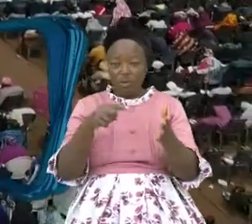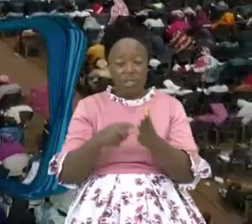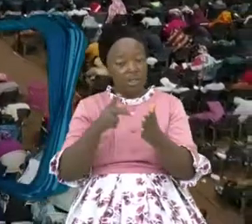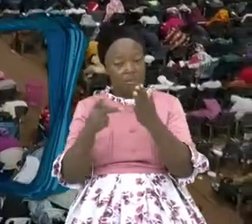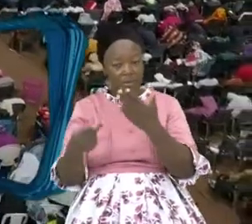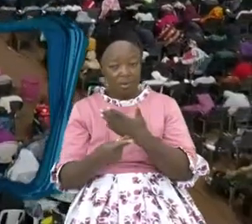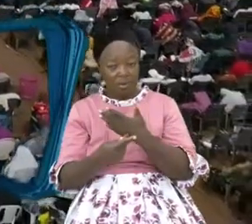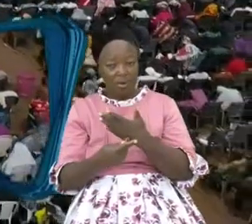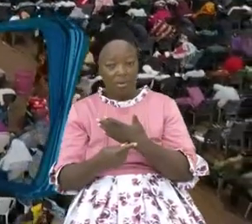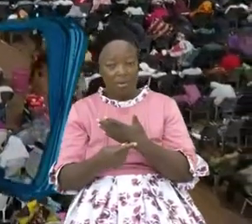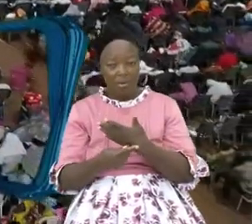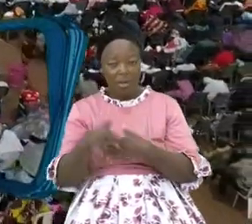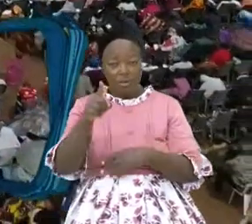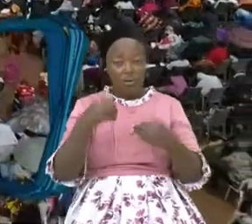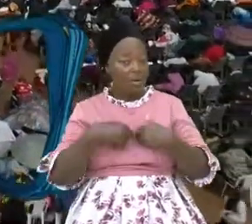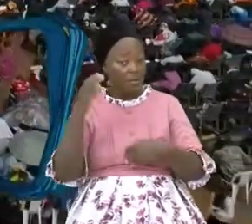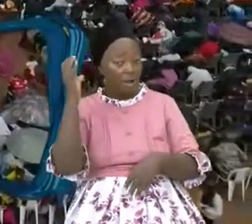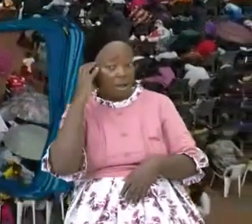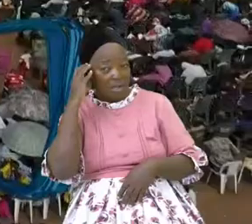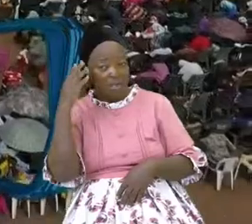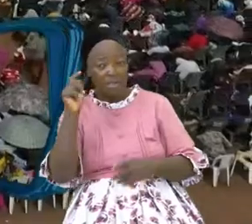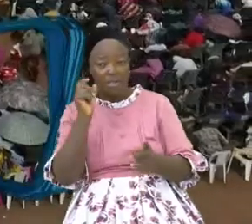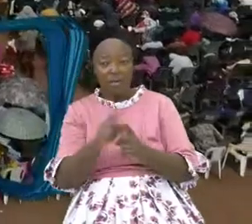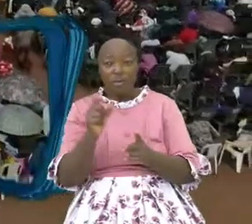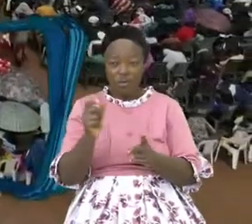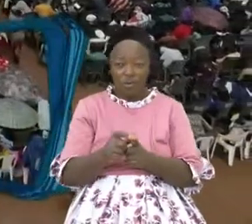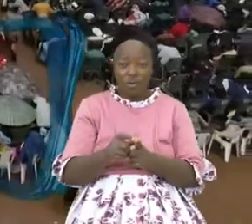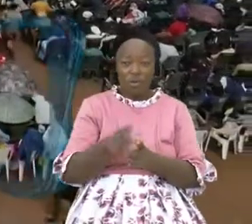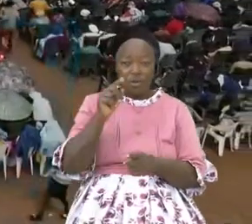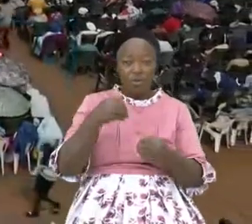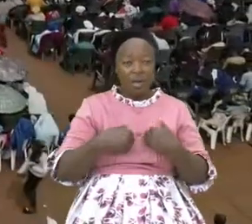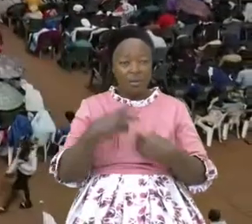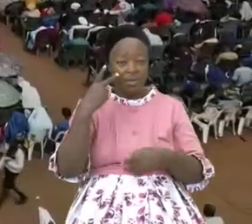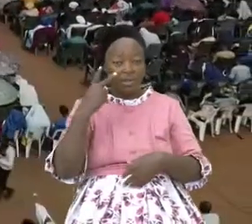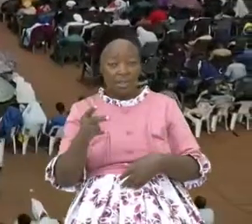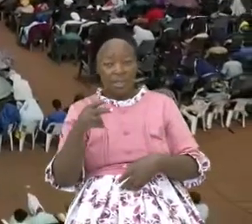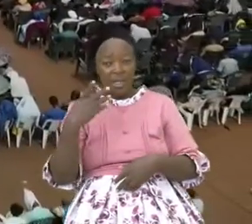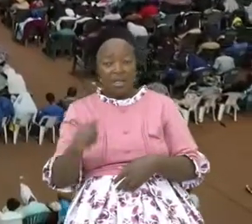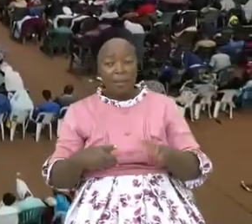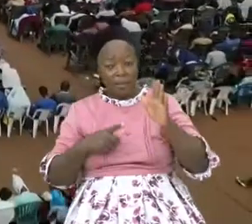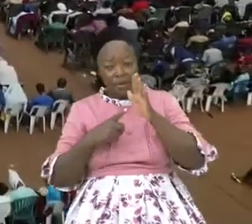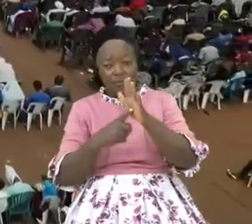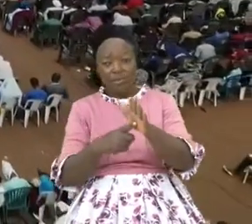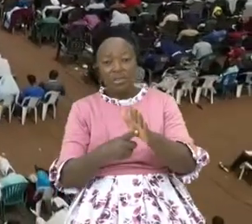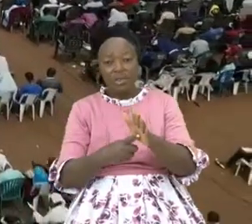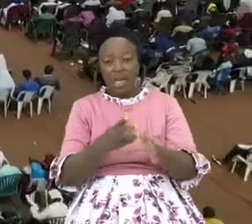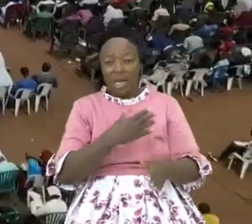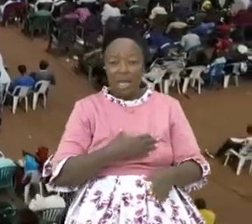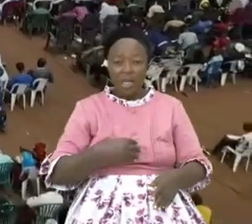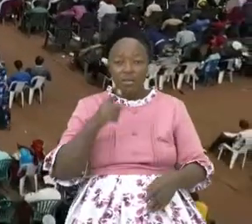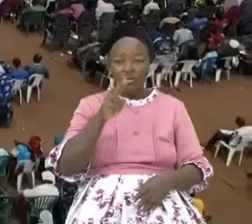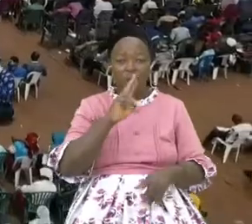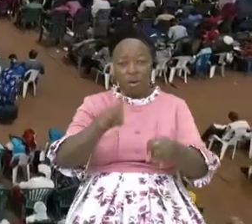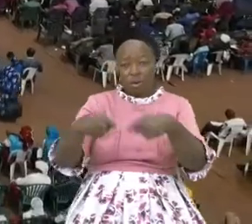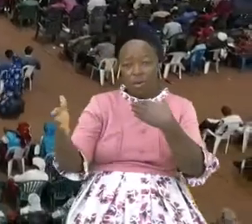crusade. You've heard the word. You've seen the manifestation. And you are going